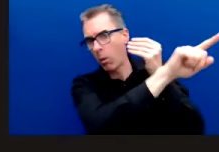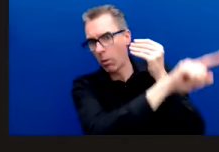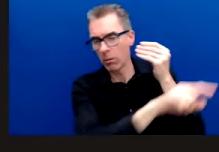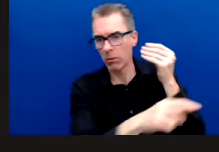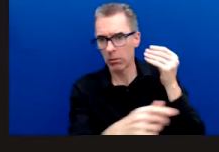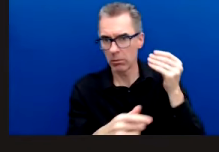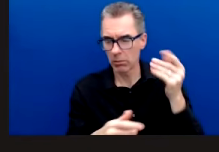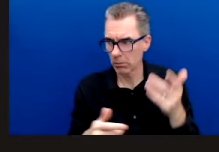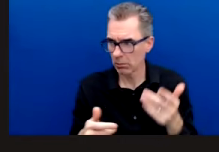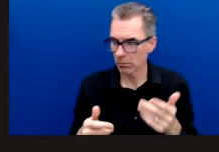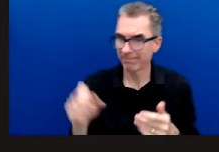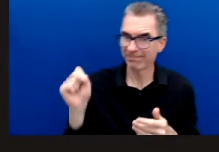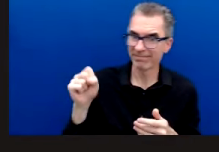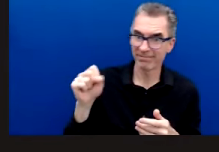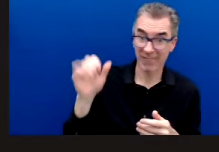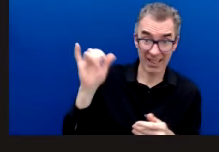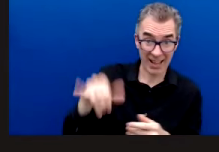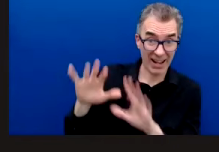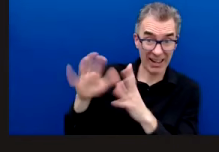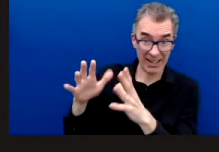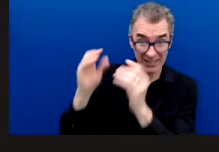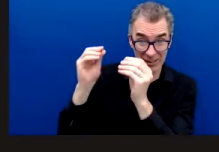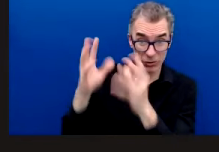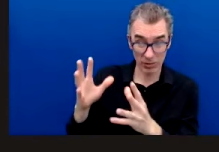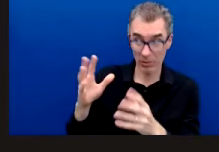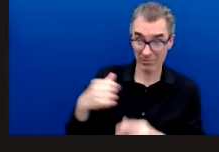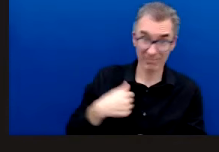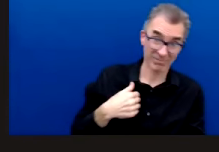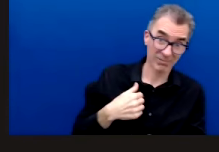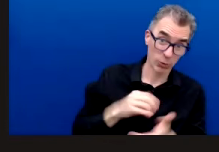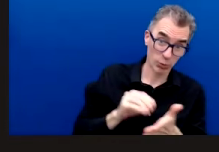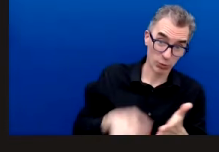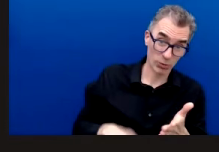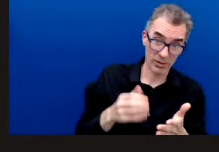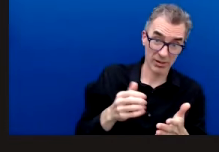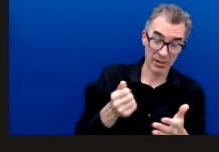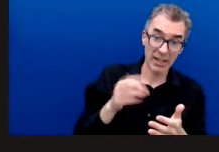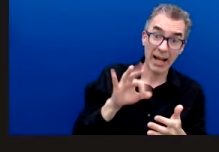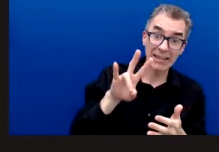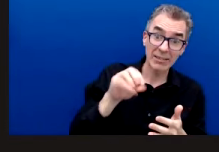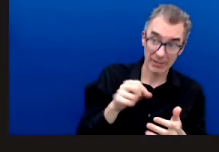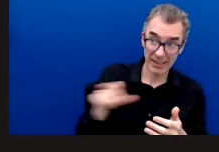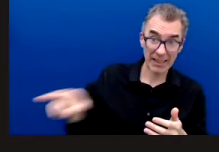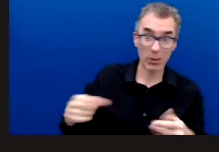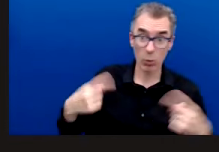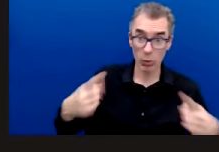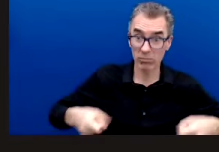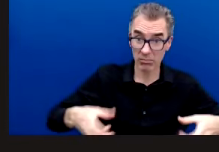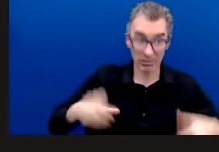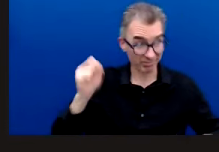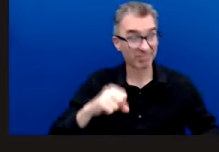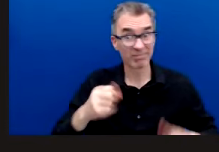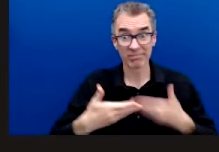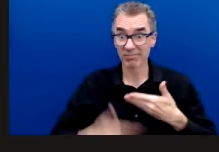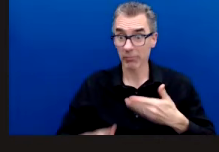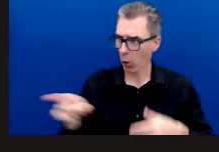I actually had him for a class in the 70s. He was in a wheelchair. Yeah, he was paralyzed. He's a